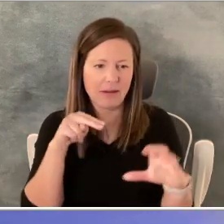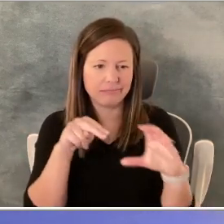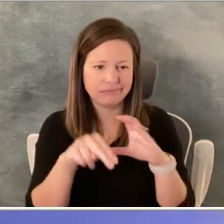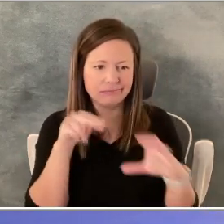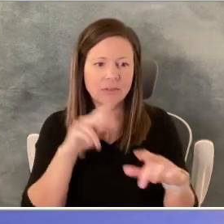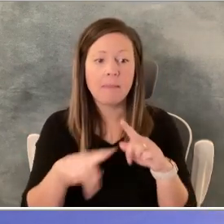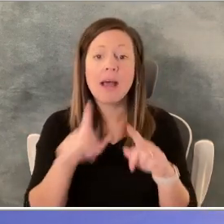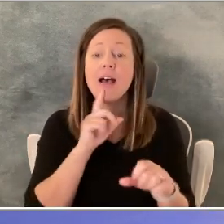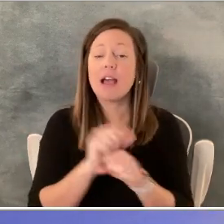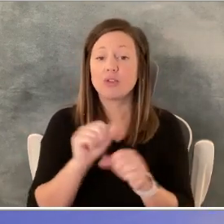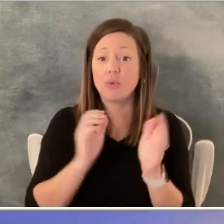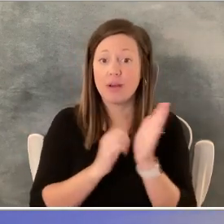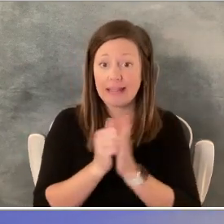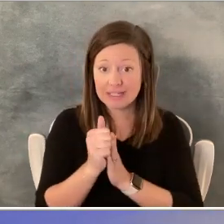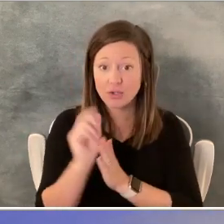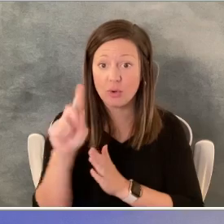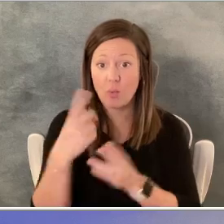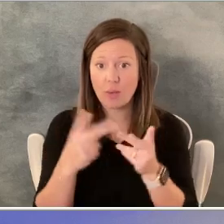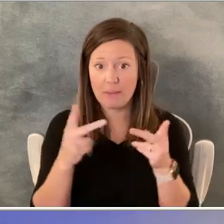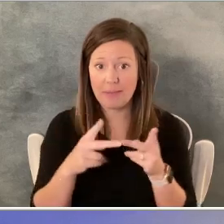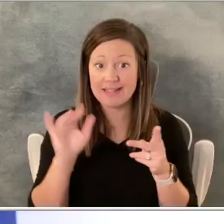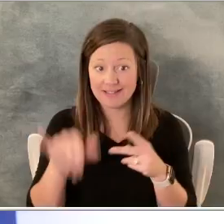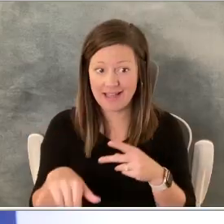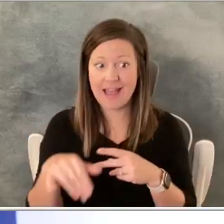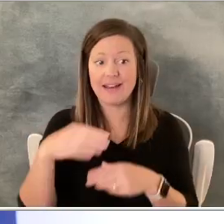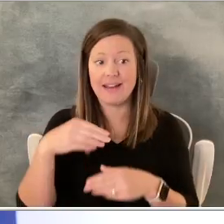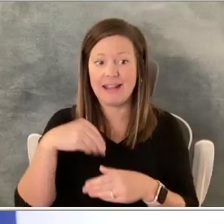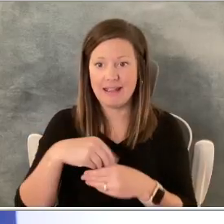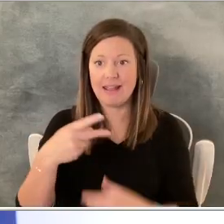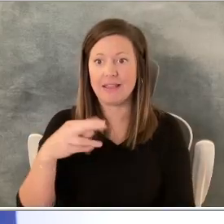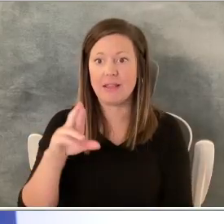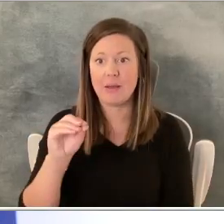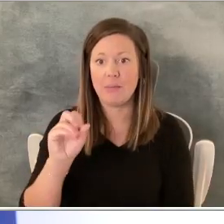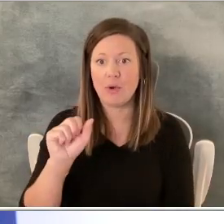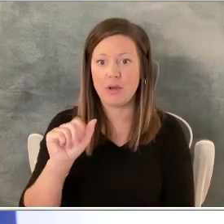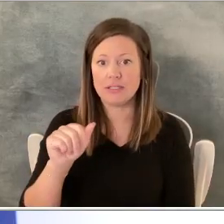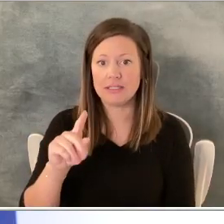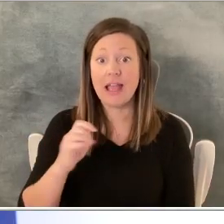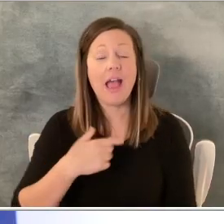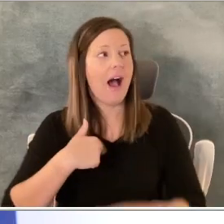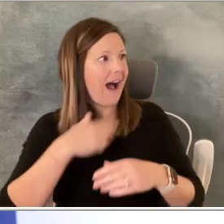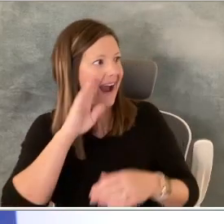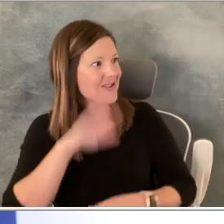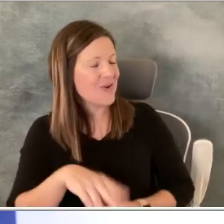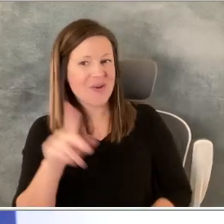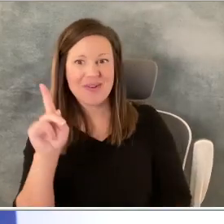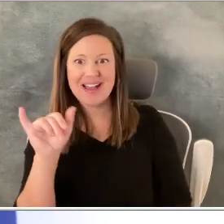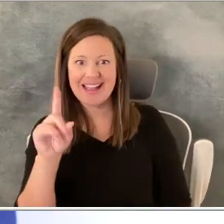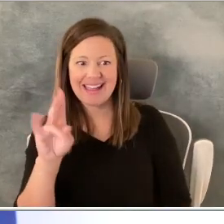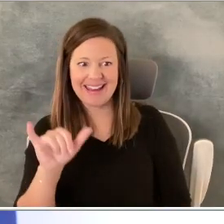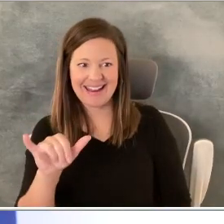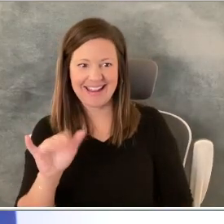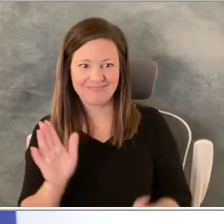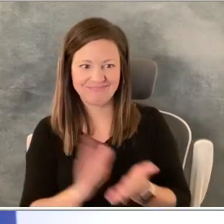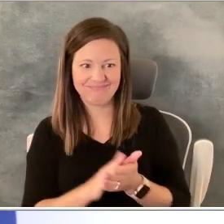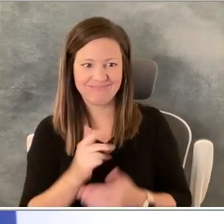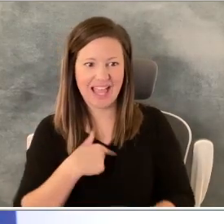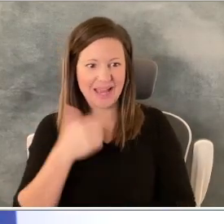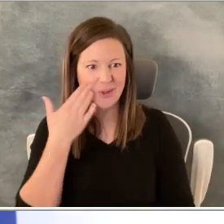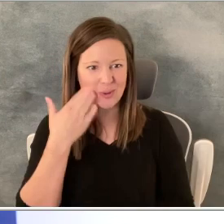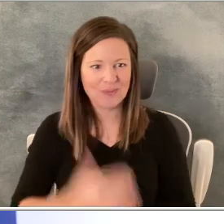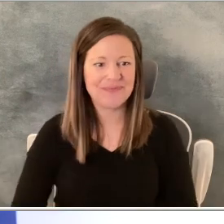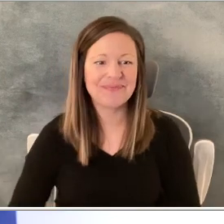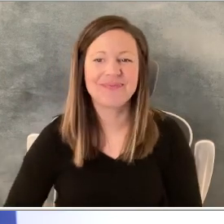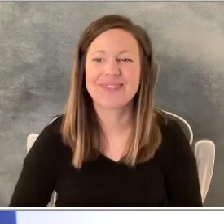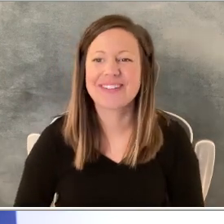only spot is this spot in his prostate. I knew those were the kidneys. I could definitely identify the kidneys. Does this mean that Ken's original radiation